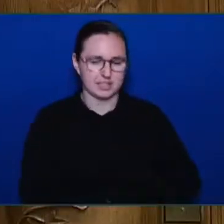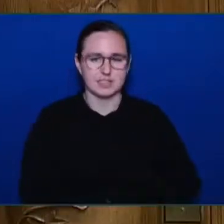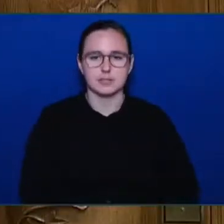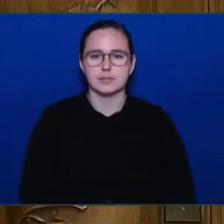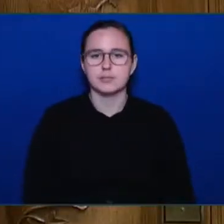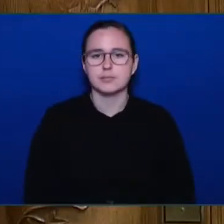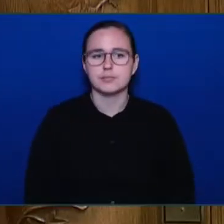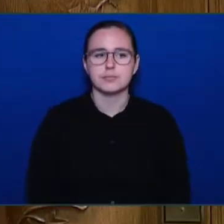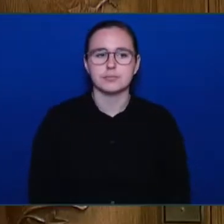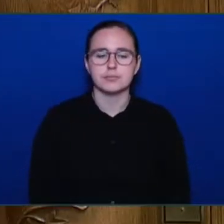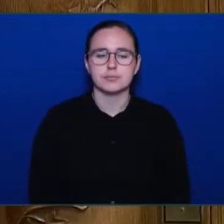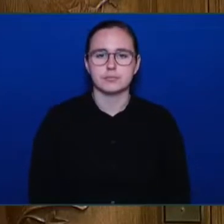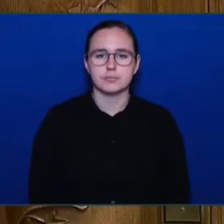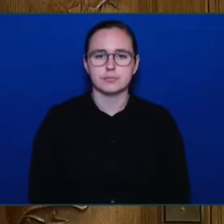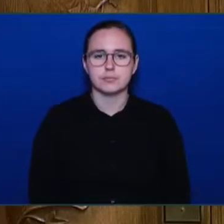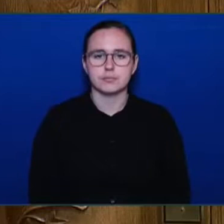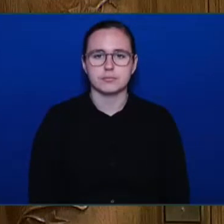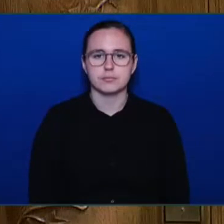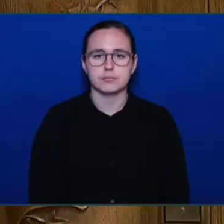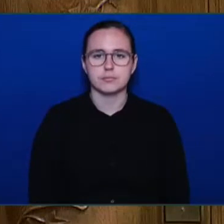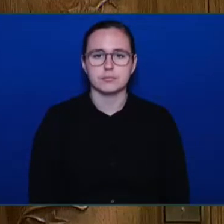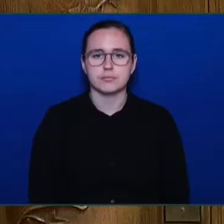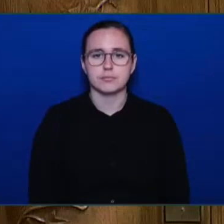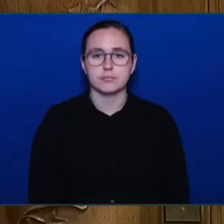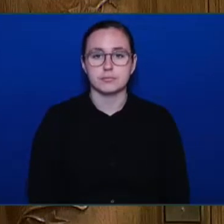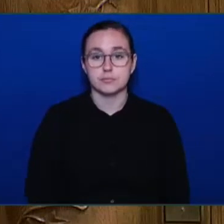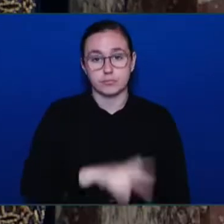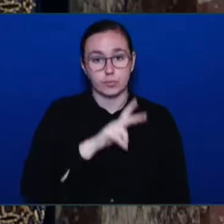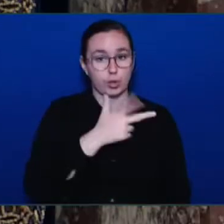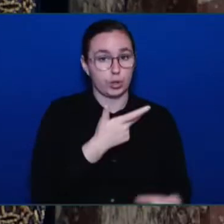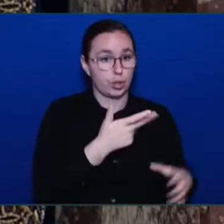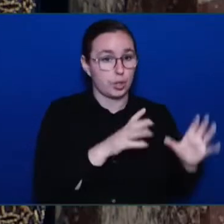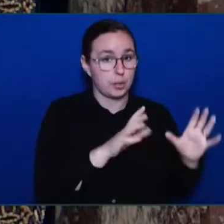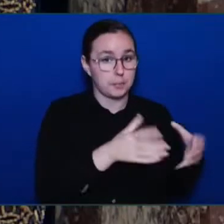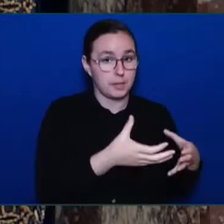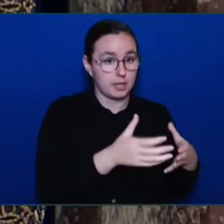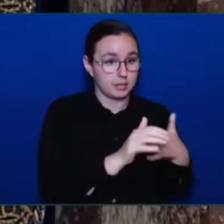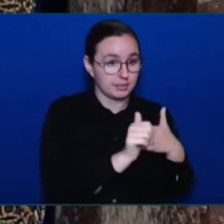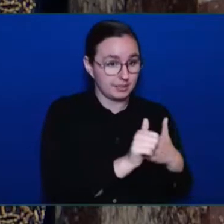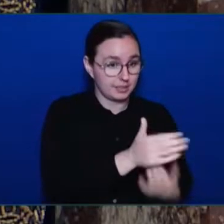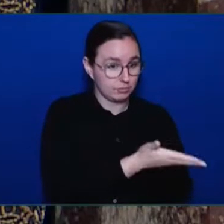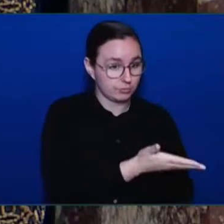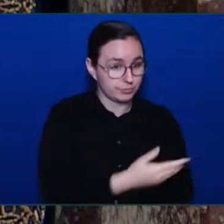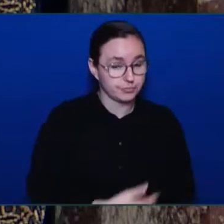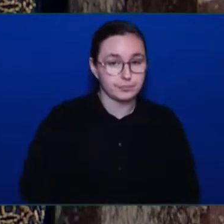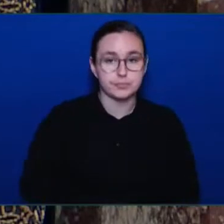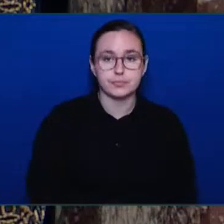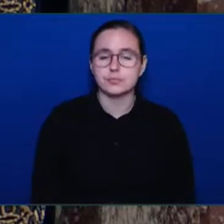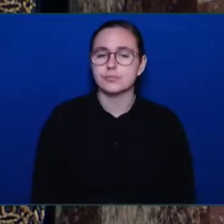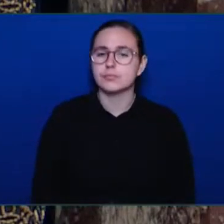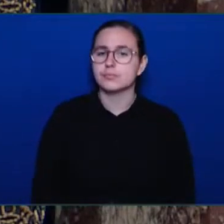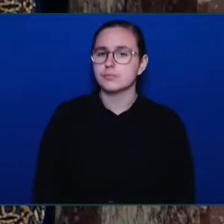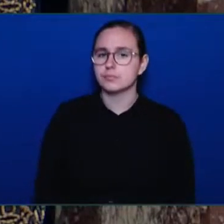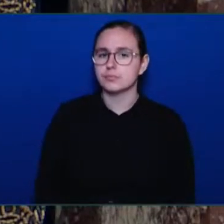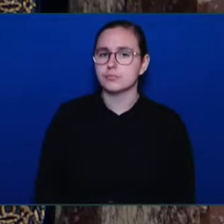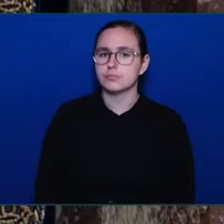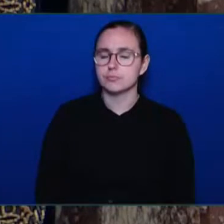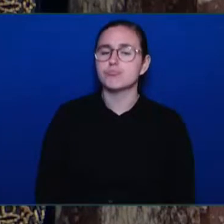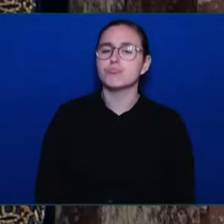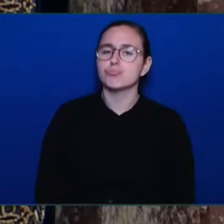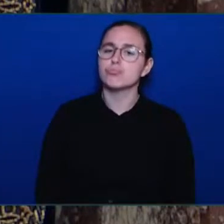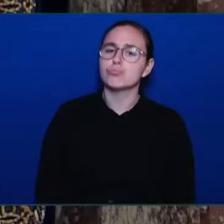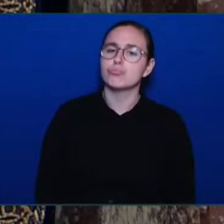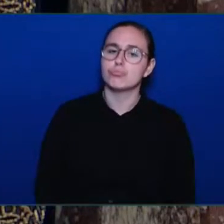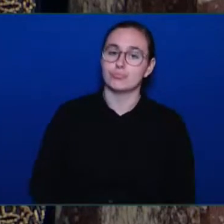Third party House Leader, supplemental. Thank you, Mr. Speaker. My question is not about the collective bargaining process that is